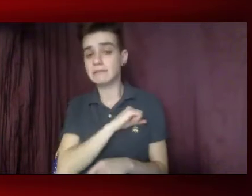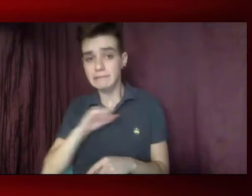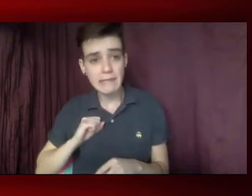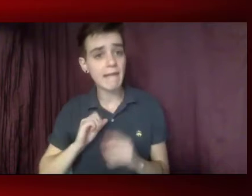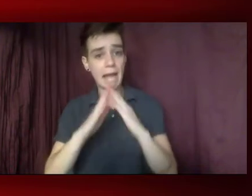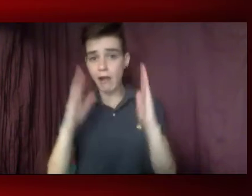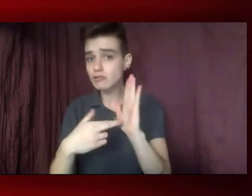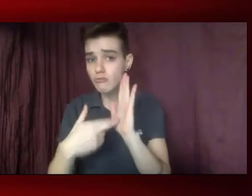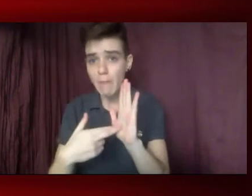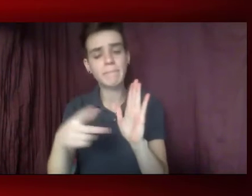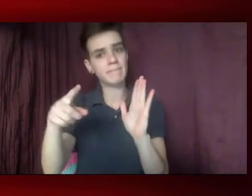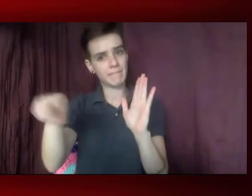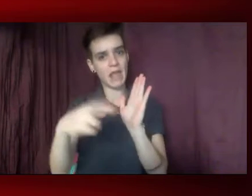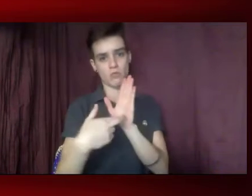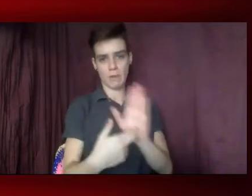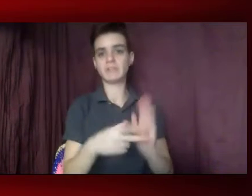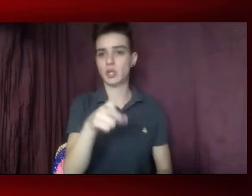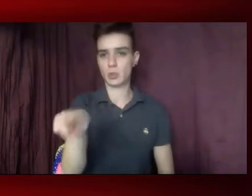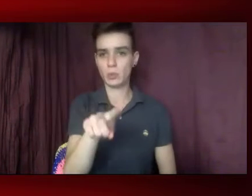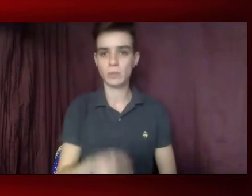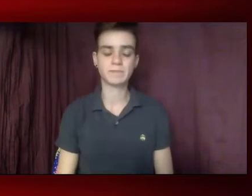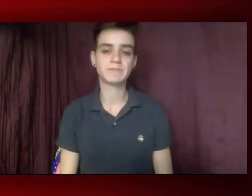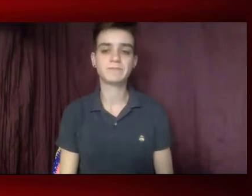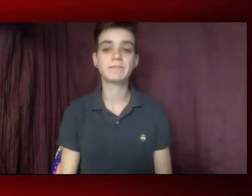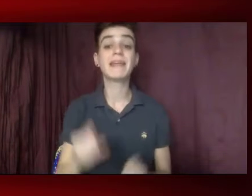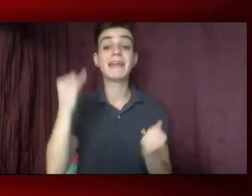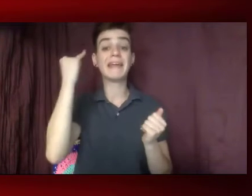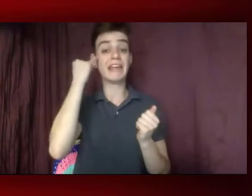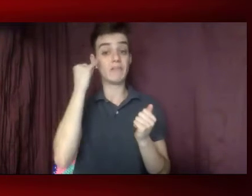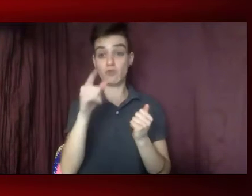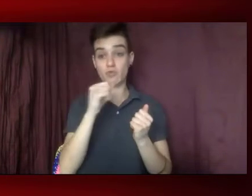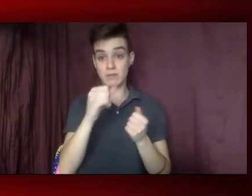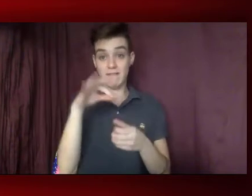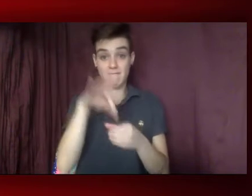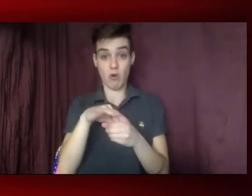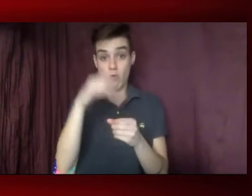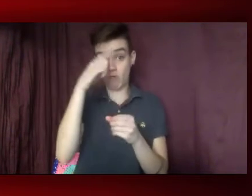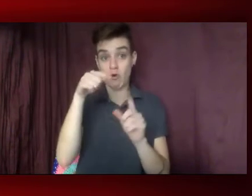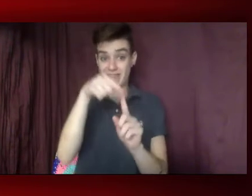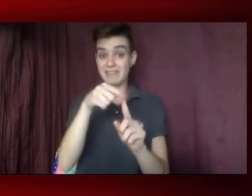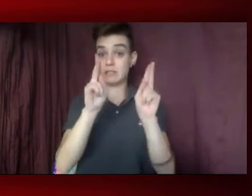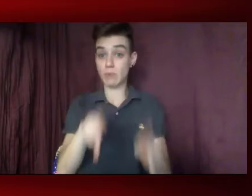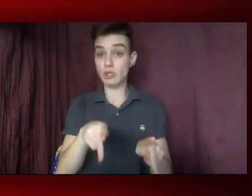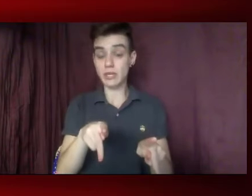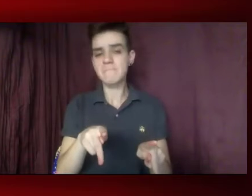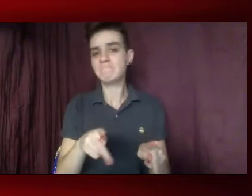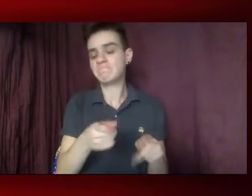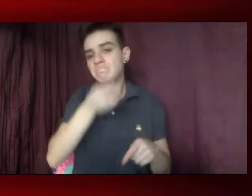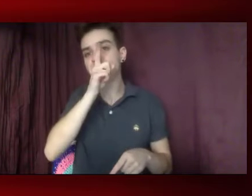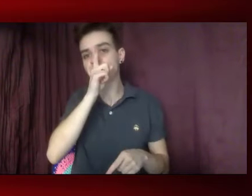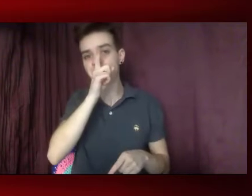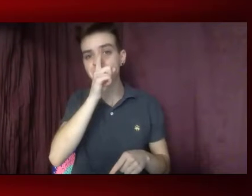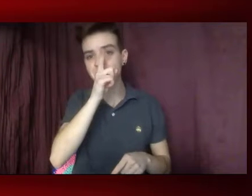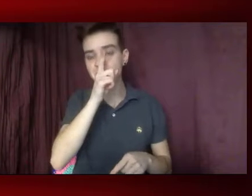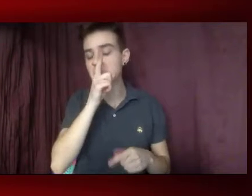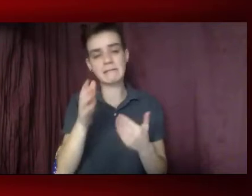they represent you. So if you didn't vote for this person, we don't talk about it because it's too late